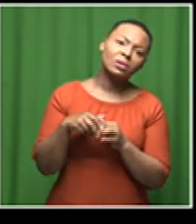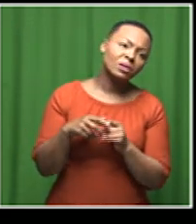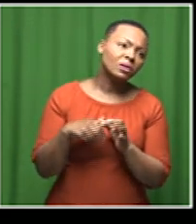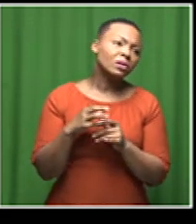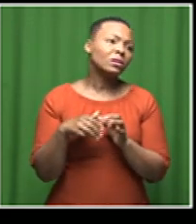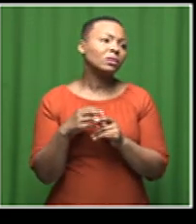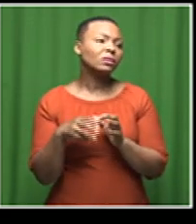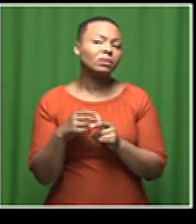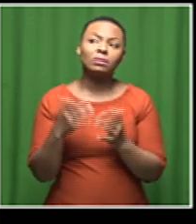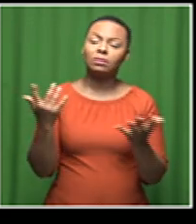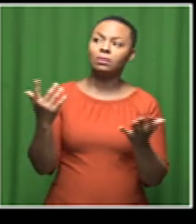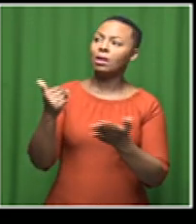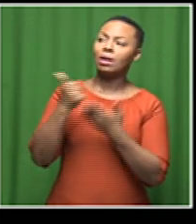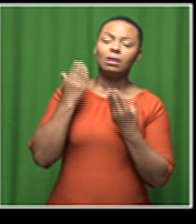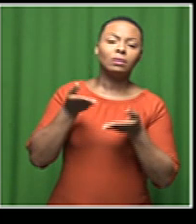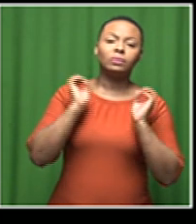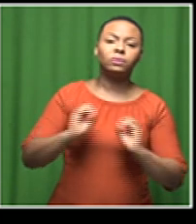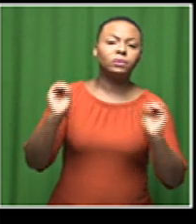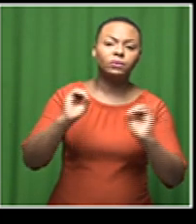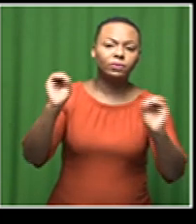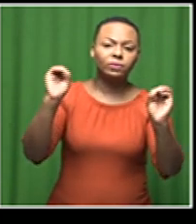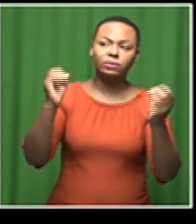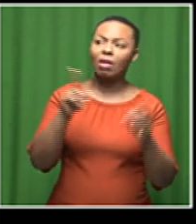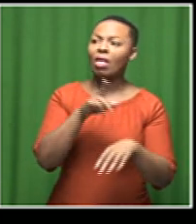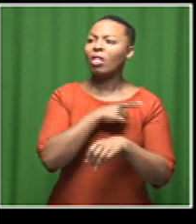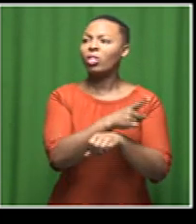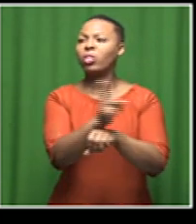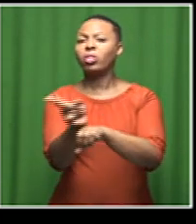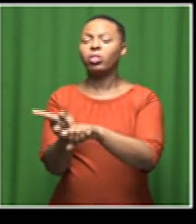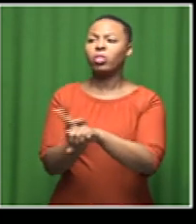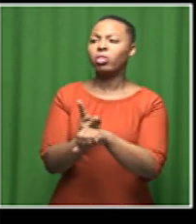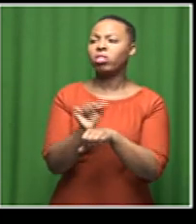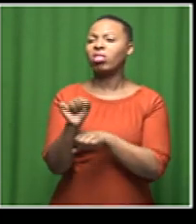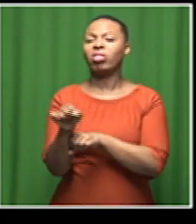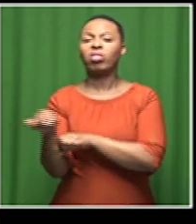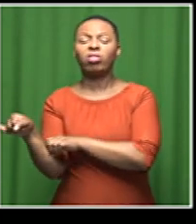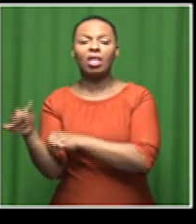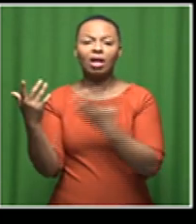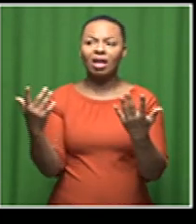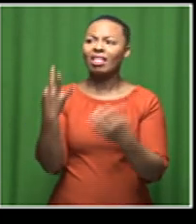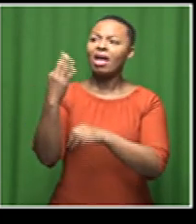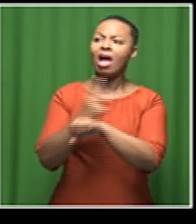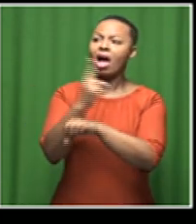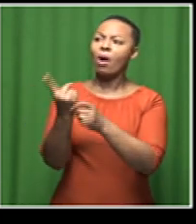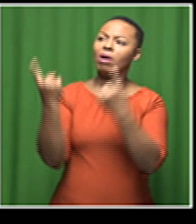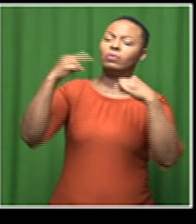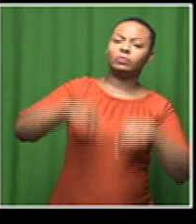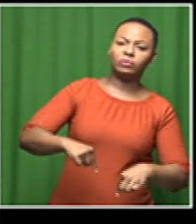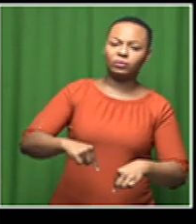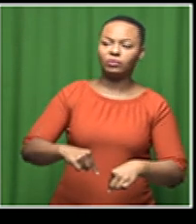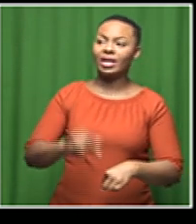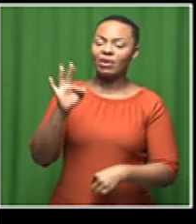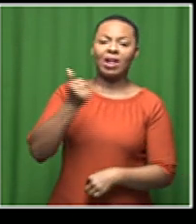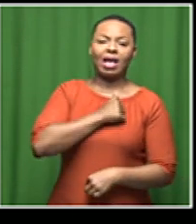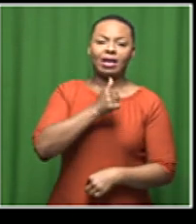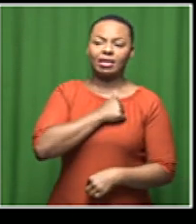of the people on the ground. And while you have taken by that ambulance after an hour or 2 or 3 hours, if you are lucky, you'll